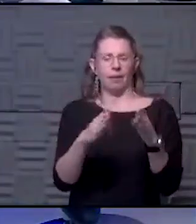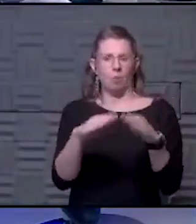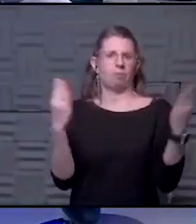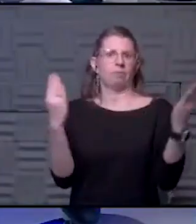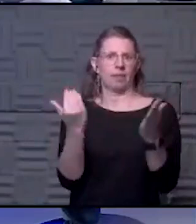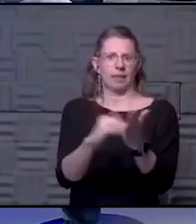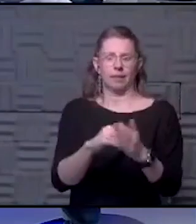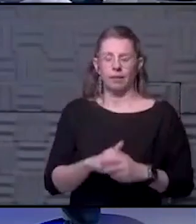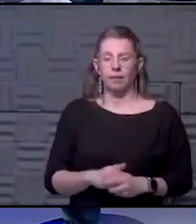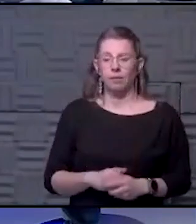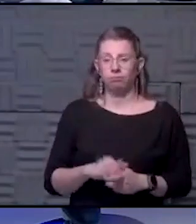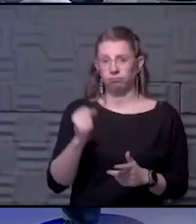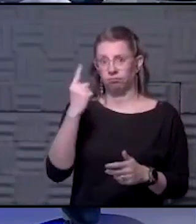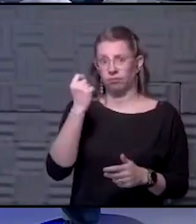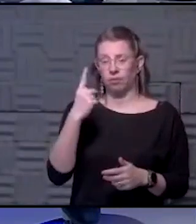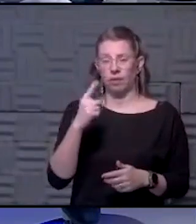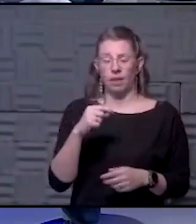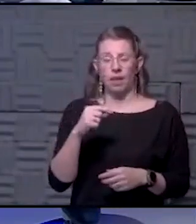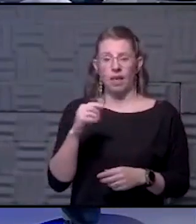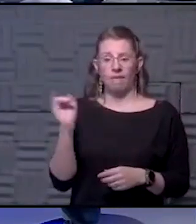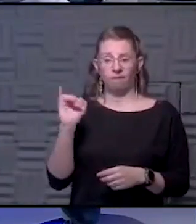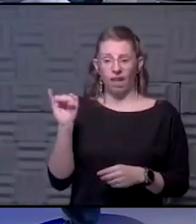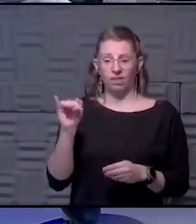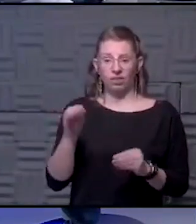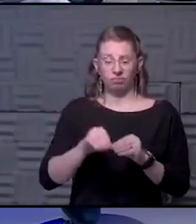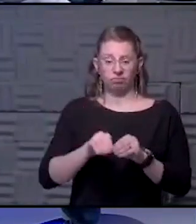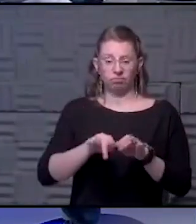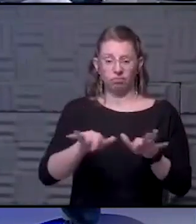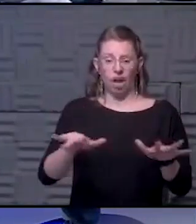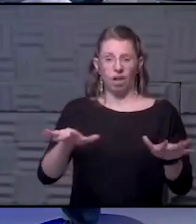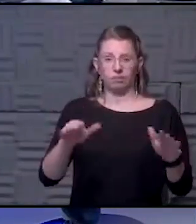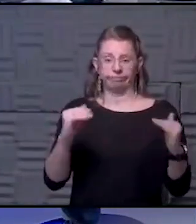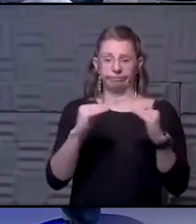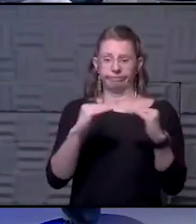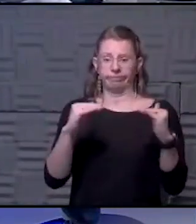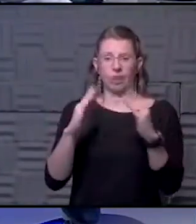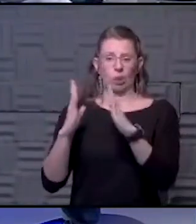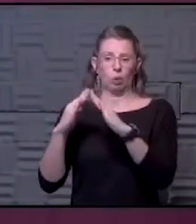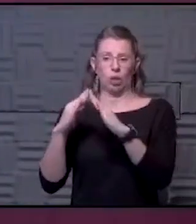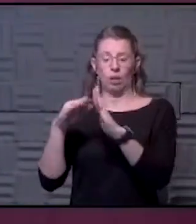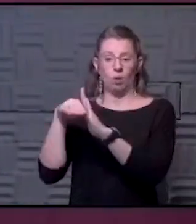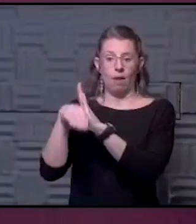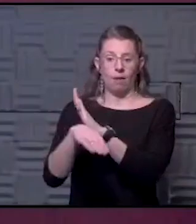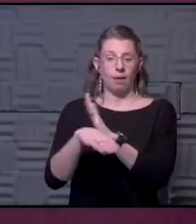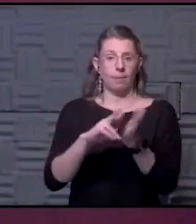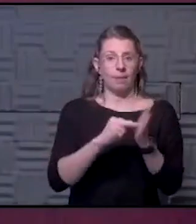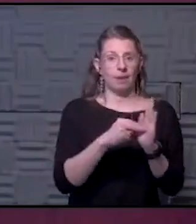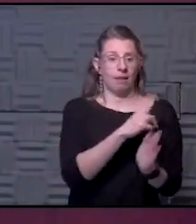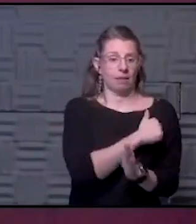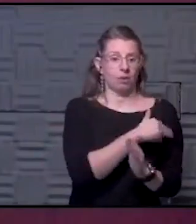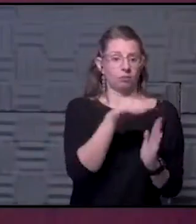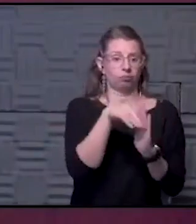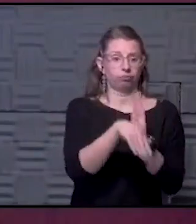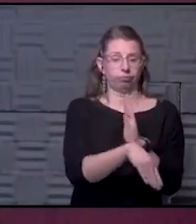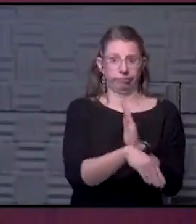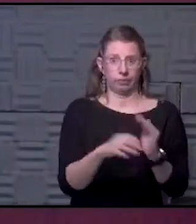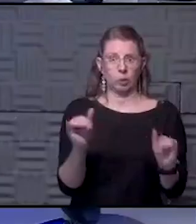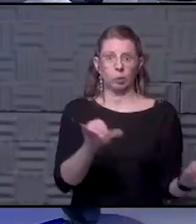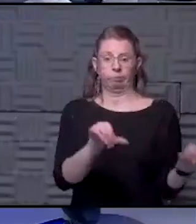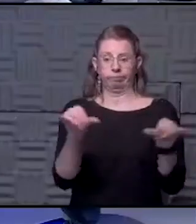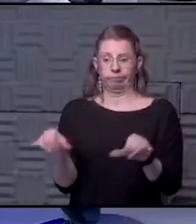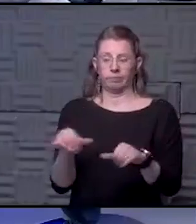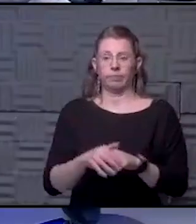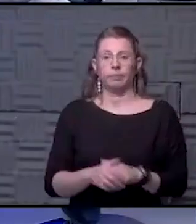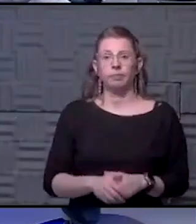rate of infectivity is directly correlated to the rate in the community. So you keep seeing the community go down, and We we should should be see better this go off. down, but I don't know. All